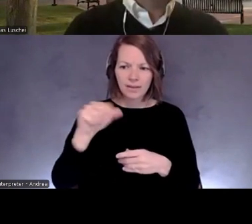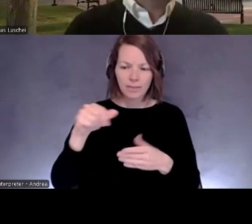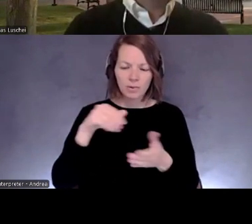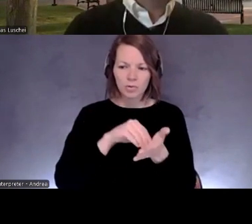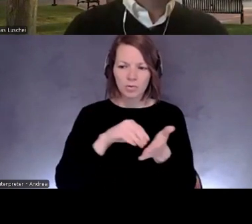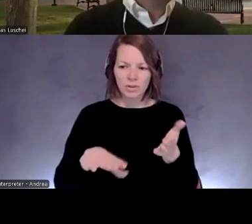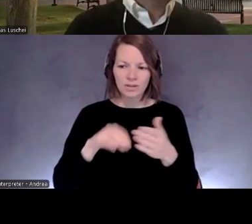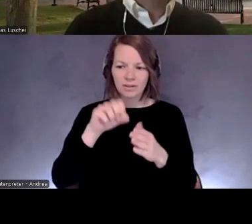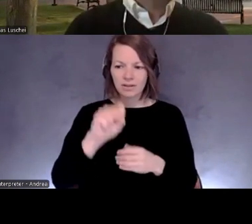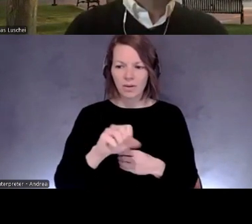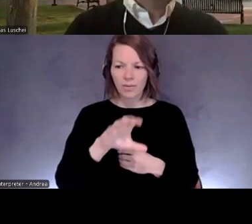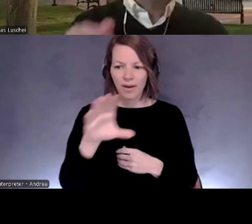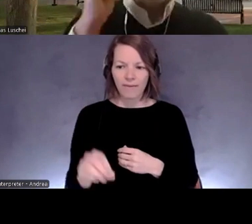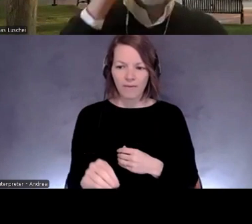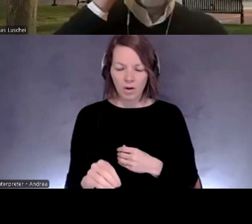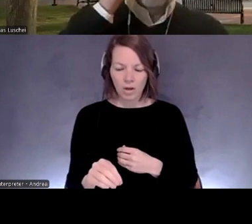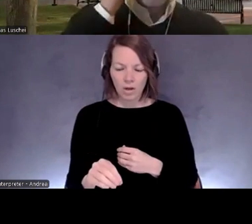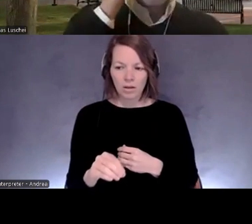South Africa,